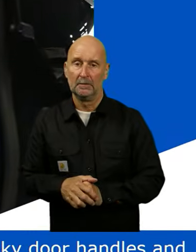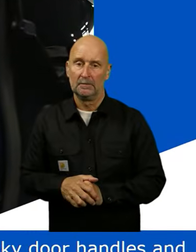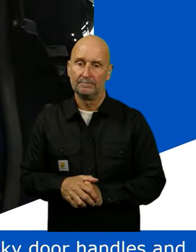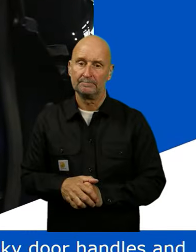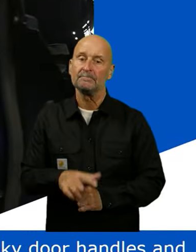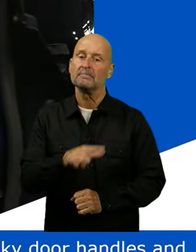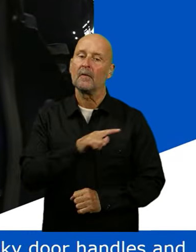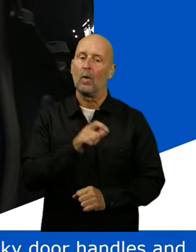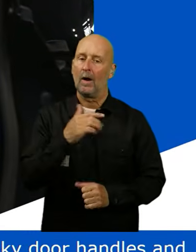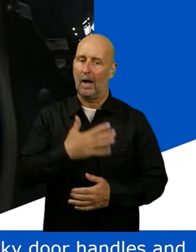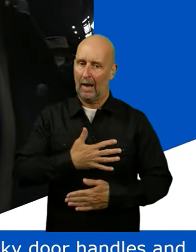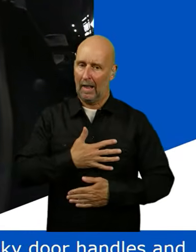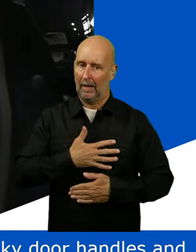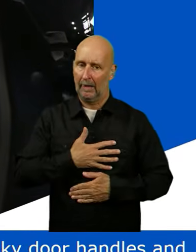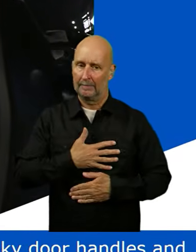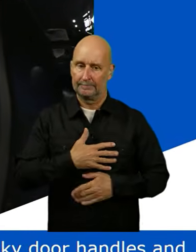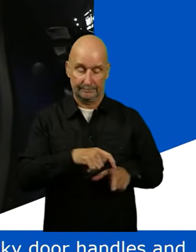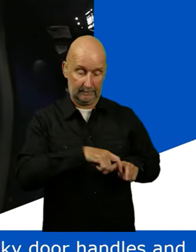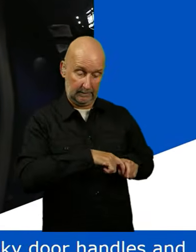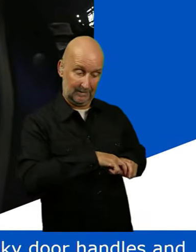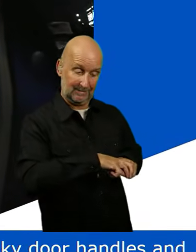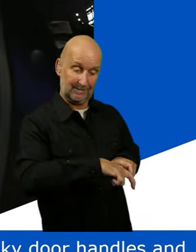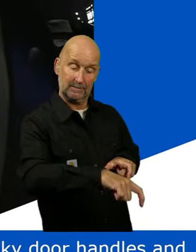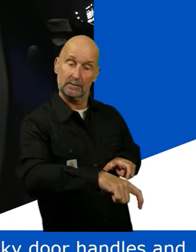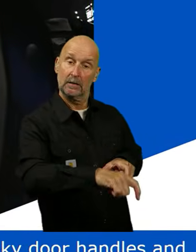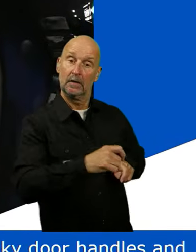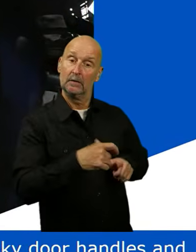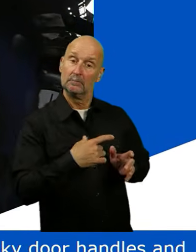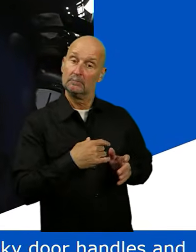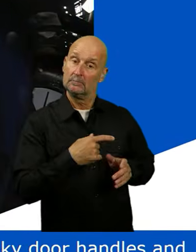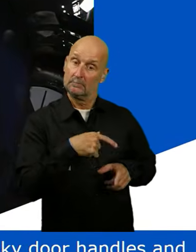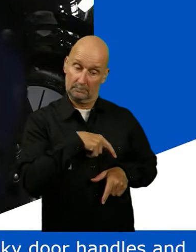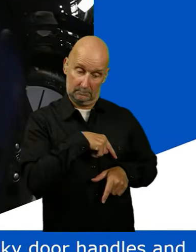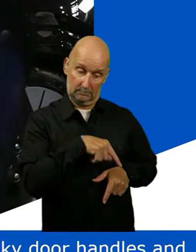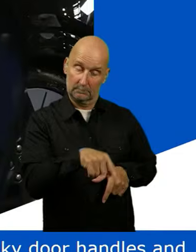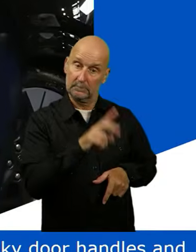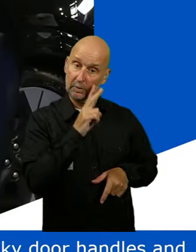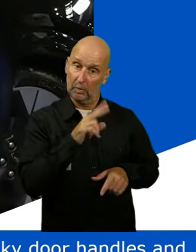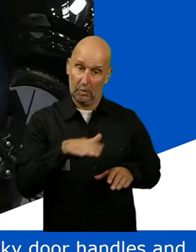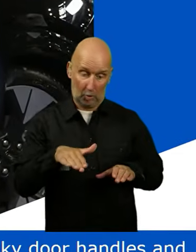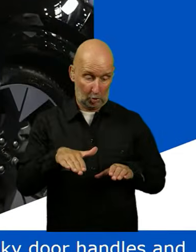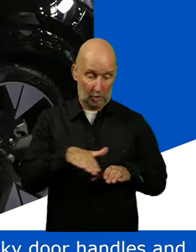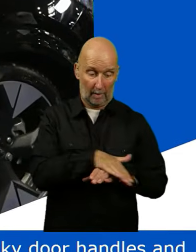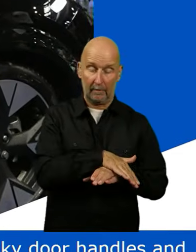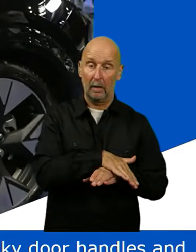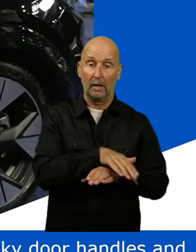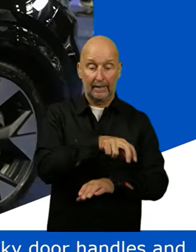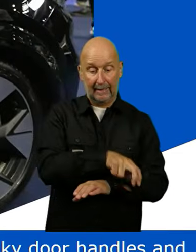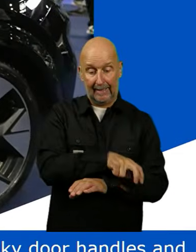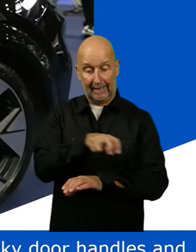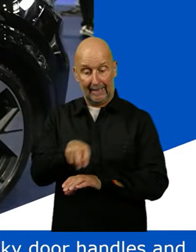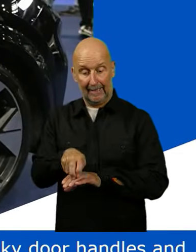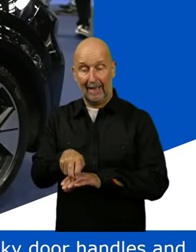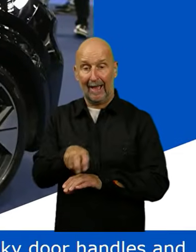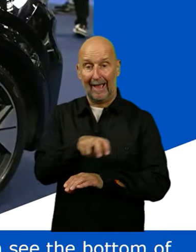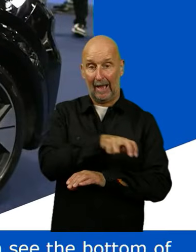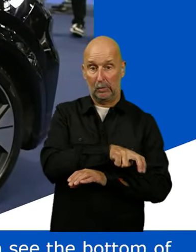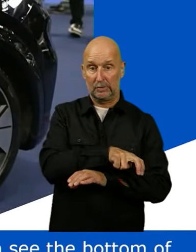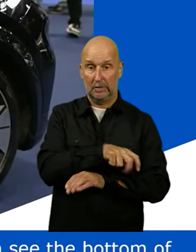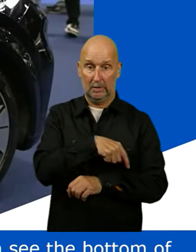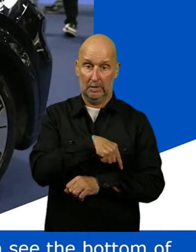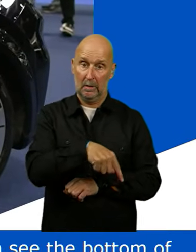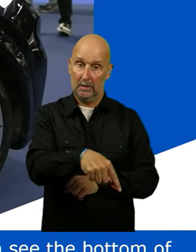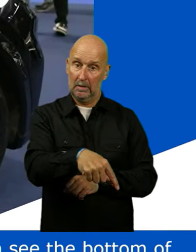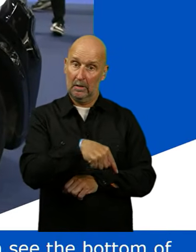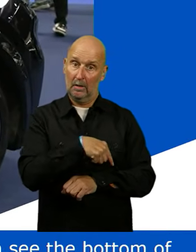that I do like is this sill. You can see the bottom of the door covers the sill, so when you step in and out, it actually means that you can